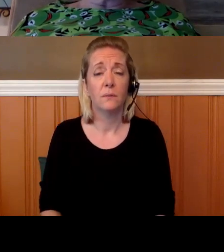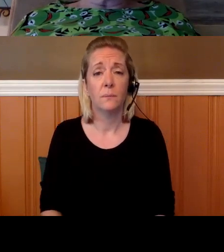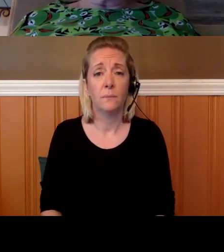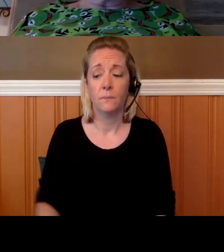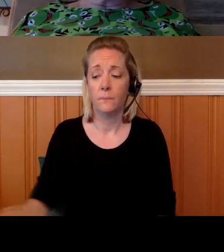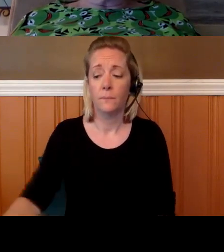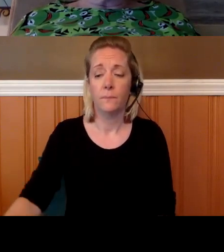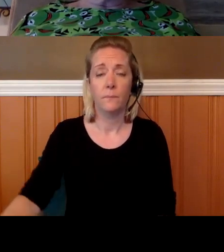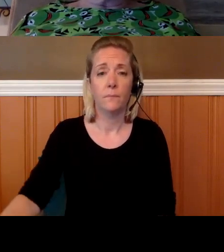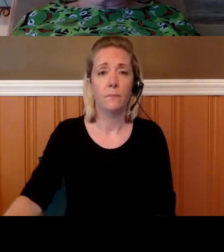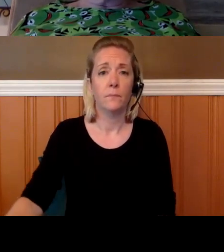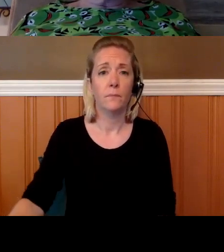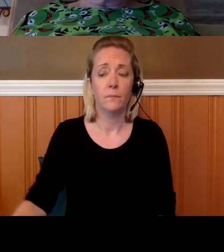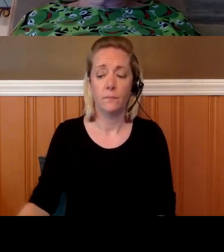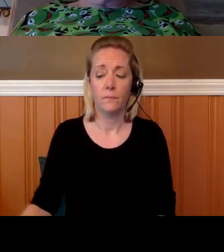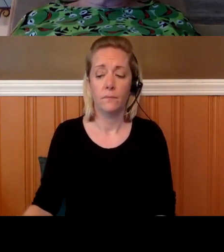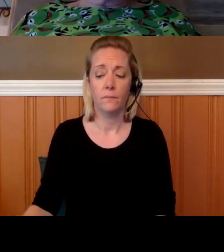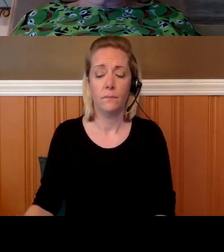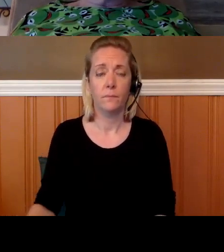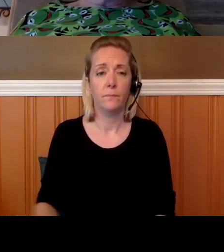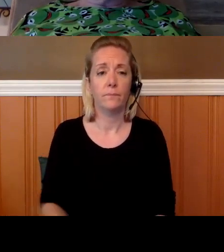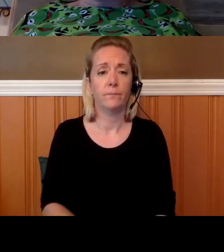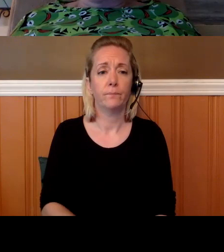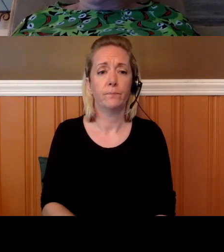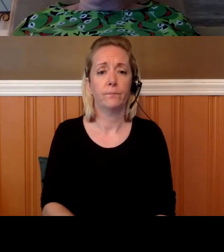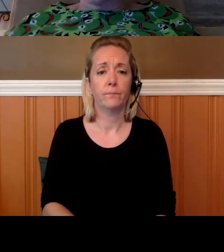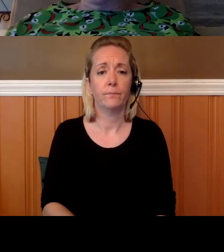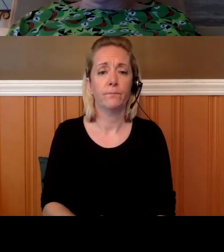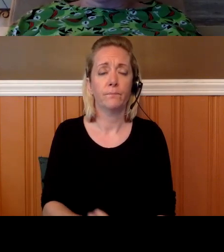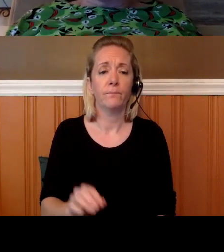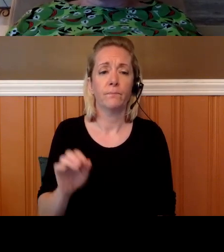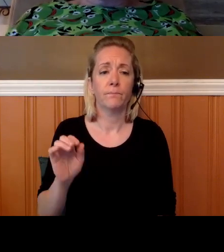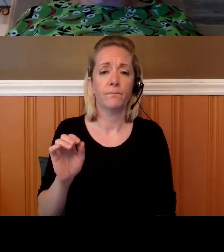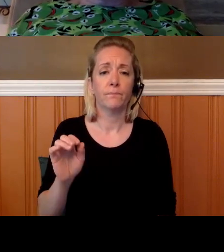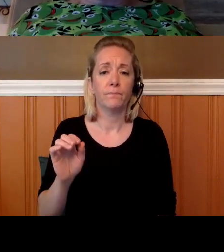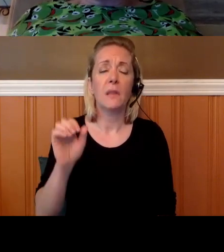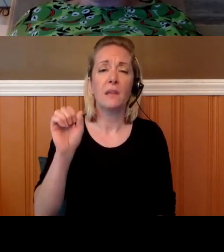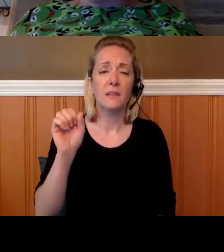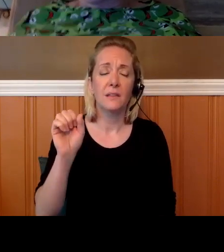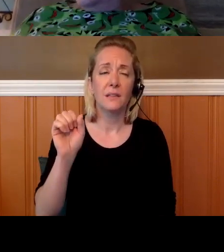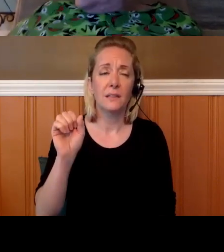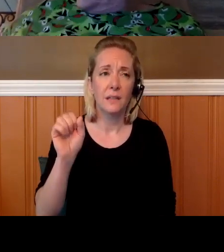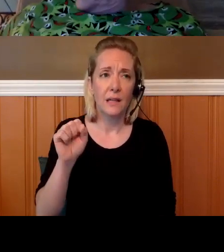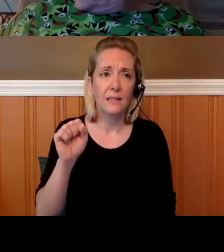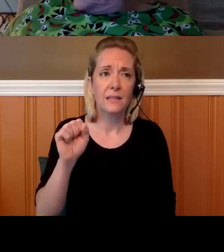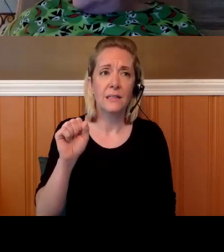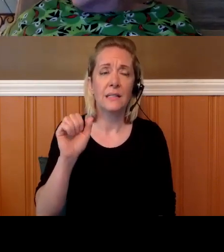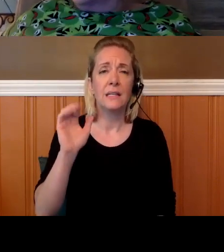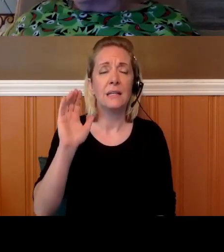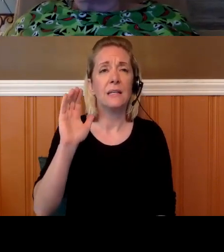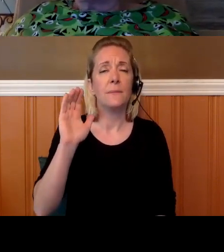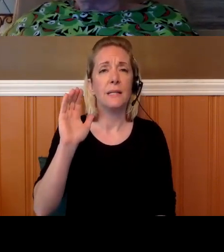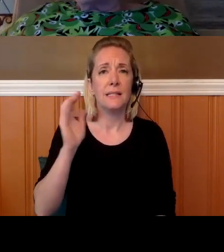no, you did. And it just sounds like we need to turn every stone,